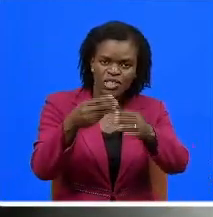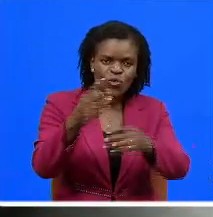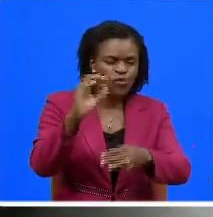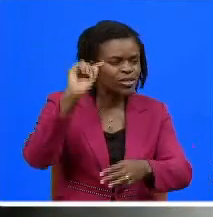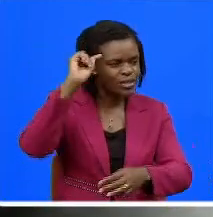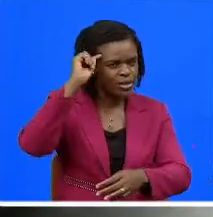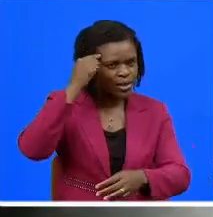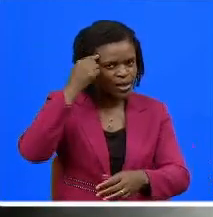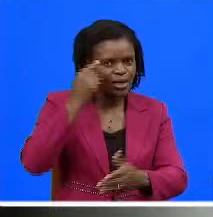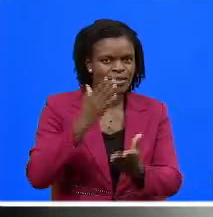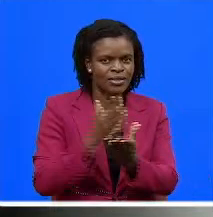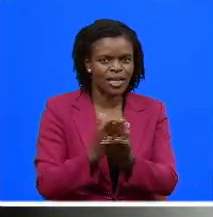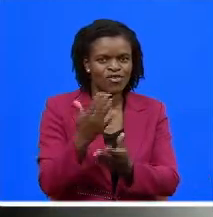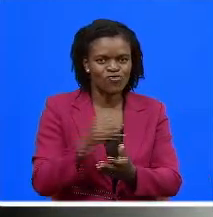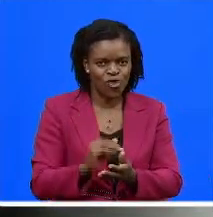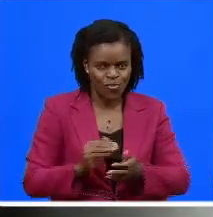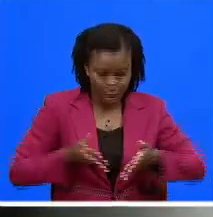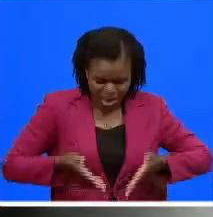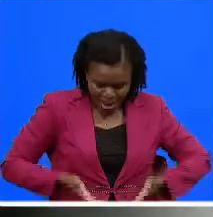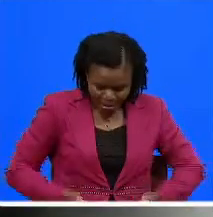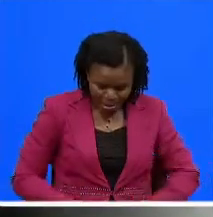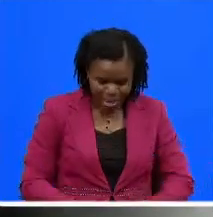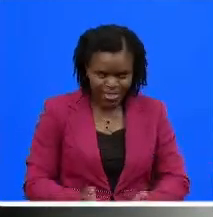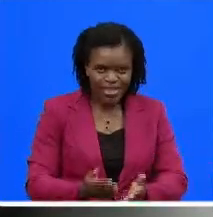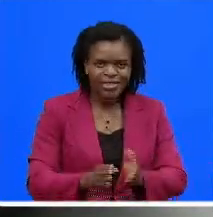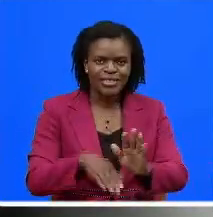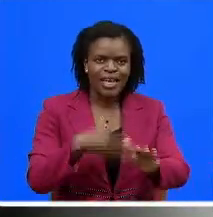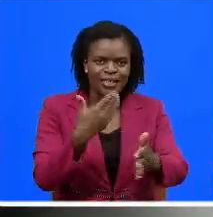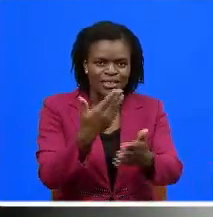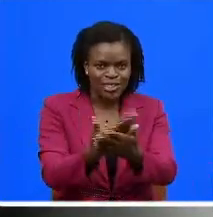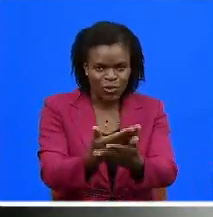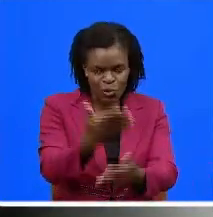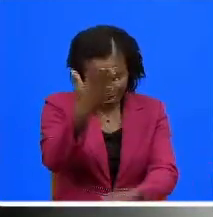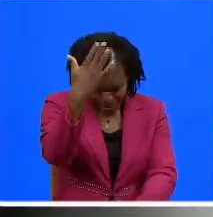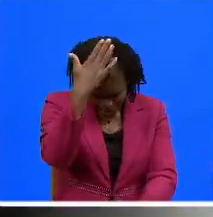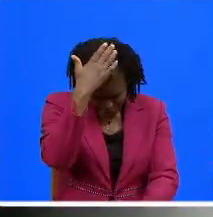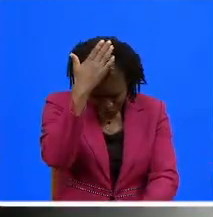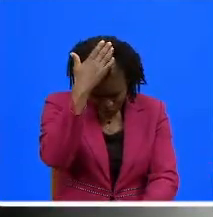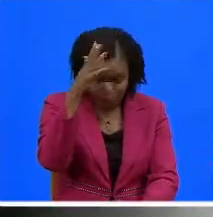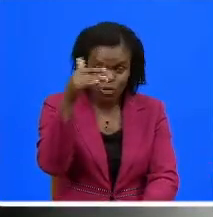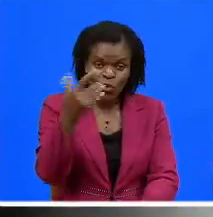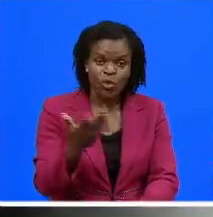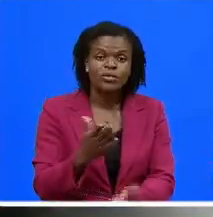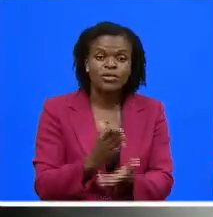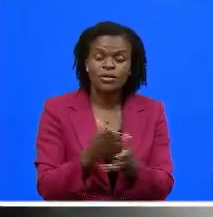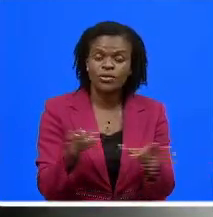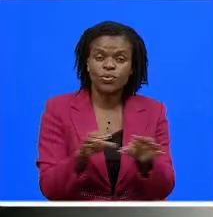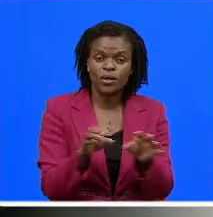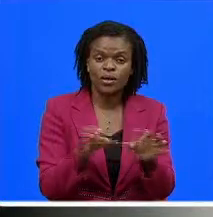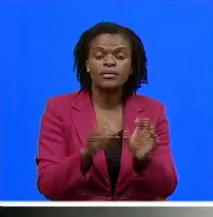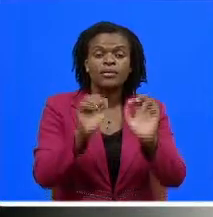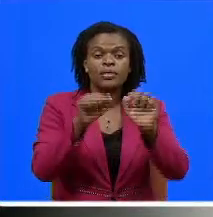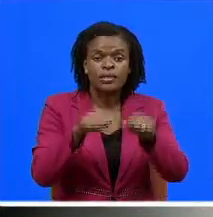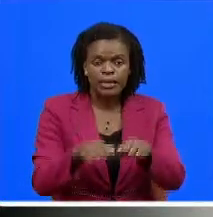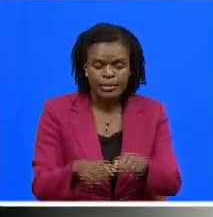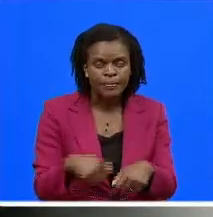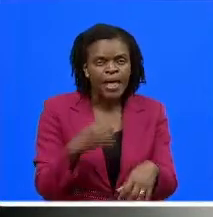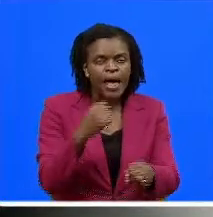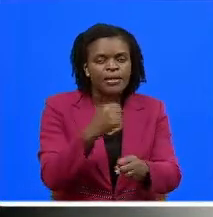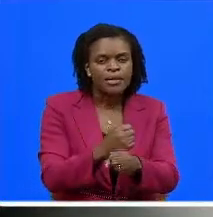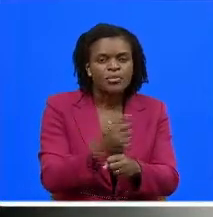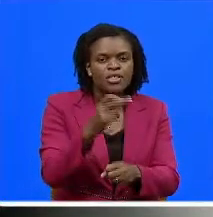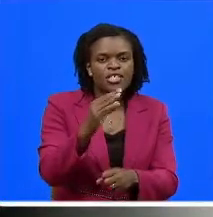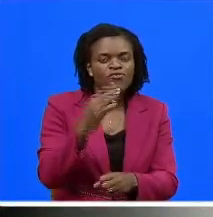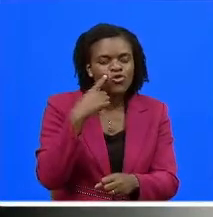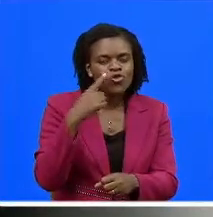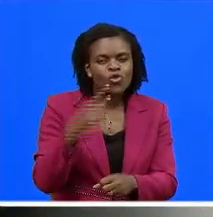from birth right up until we graduate and start working. So for example, when we're looking at the cognitive